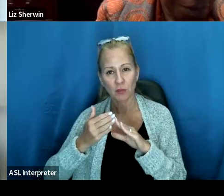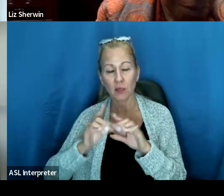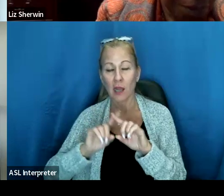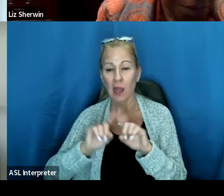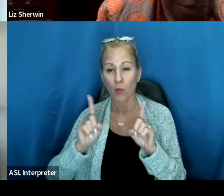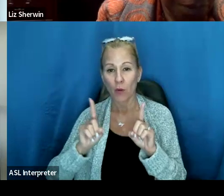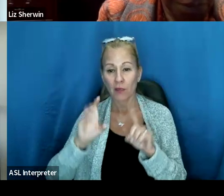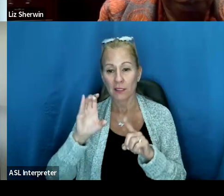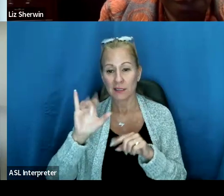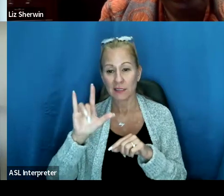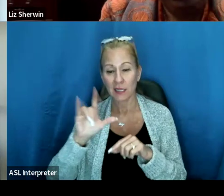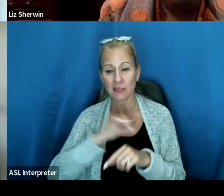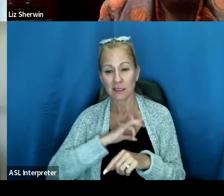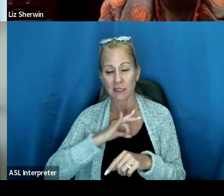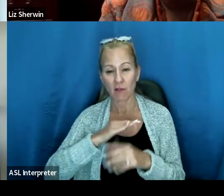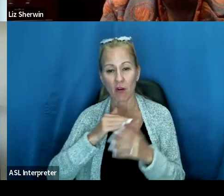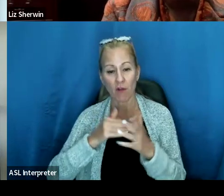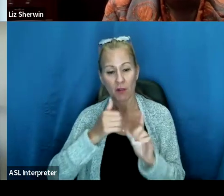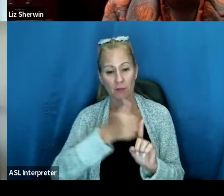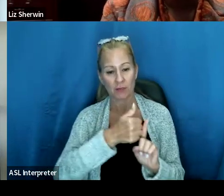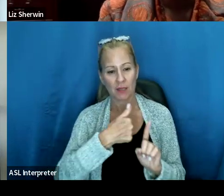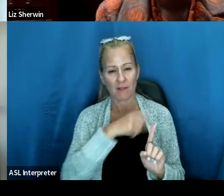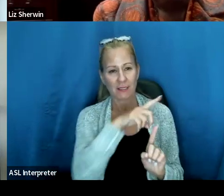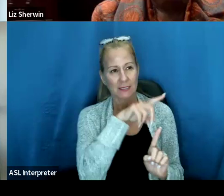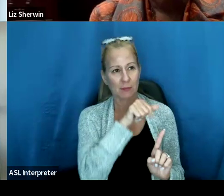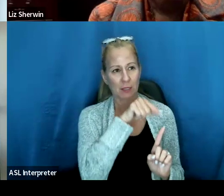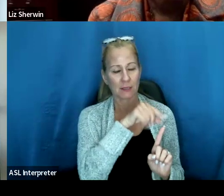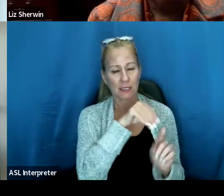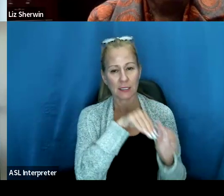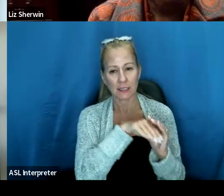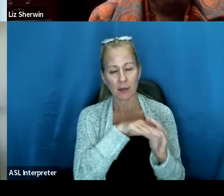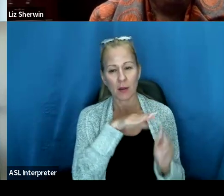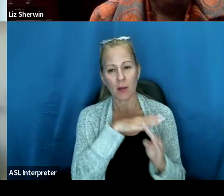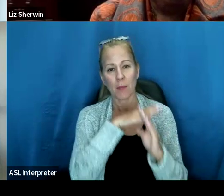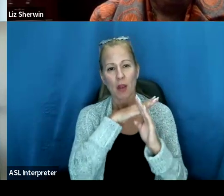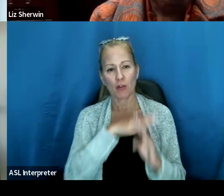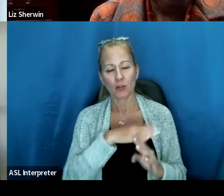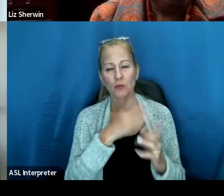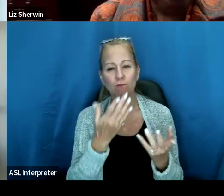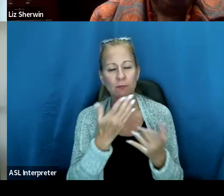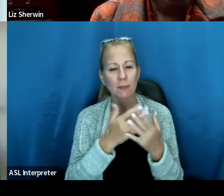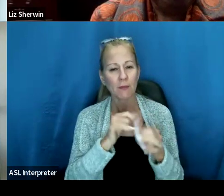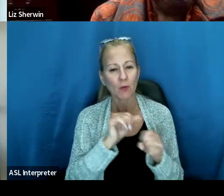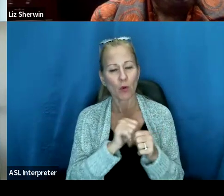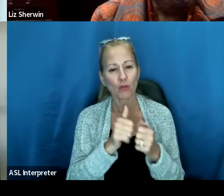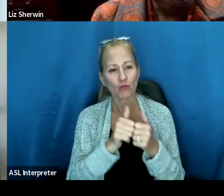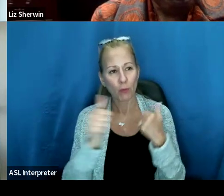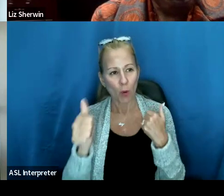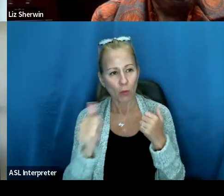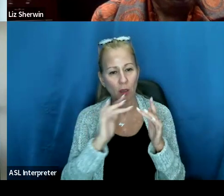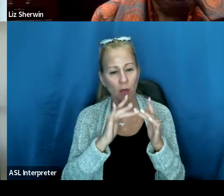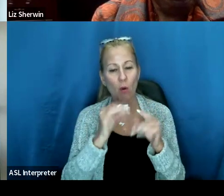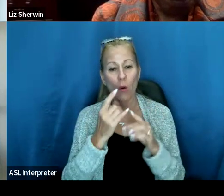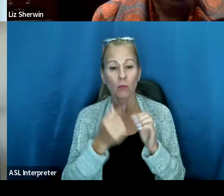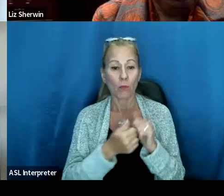However, SIL staff often themselves have disabilities and accessibility barriers. Some have to work remotely most or all